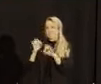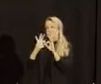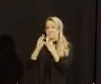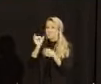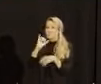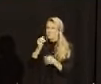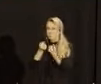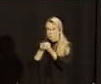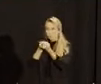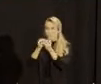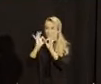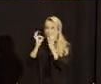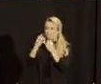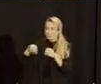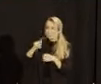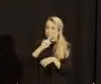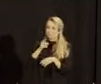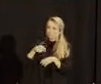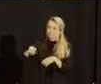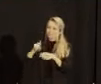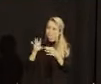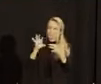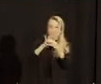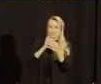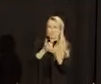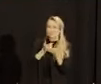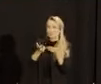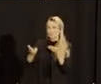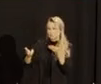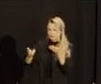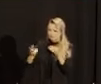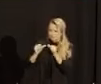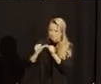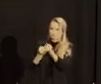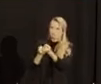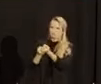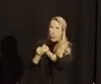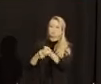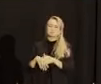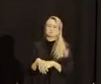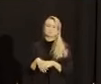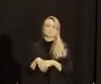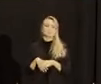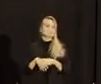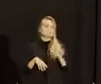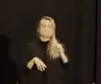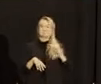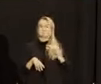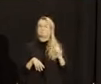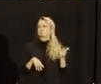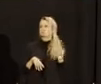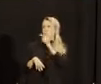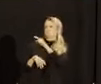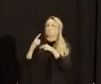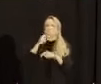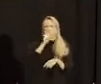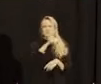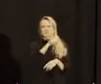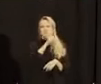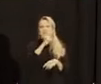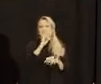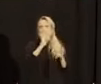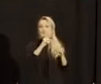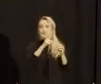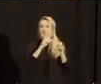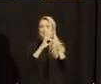get connected to the workforce. And I think that's a perfect segue into the next portion of our discussion, right? Because